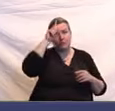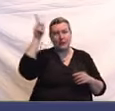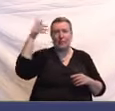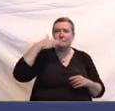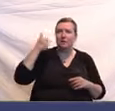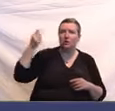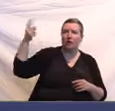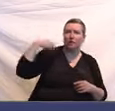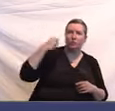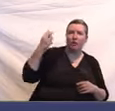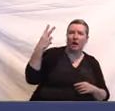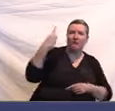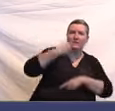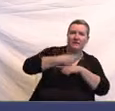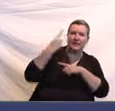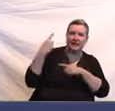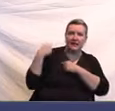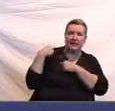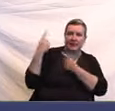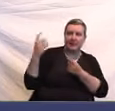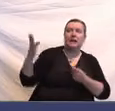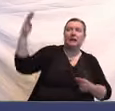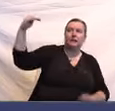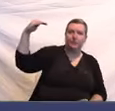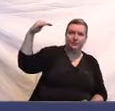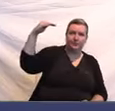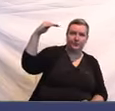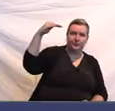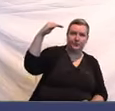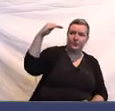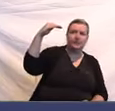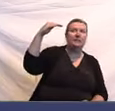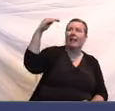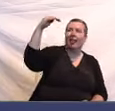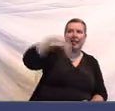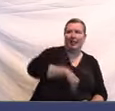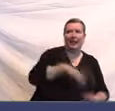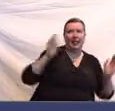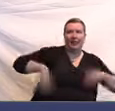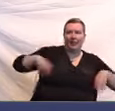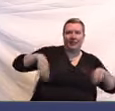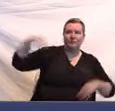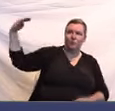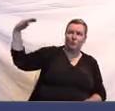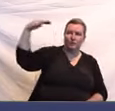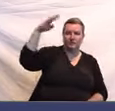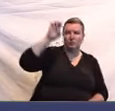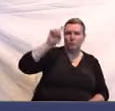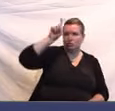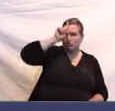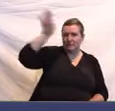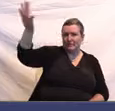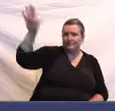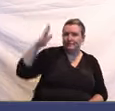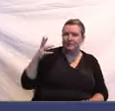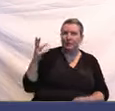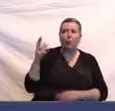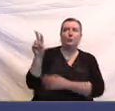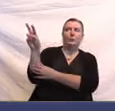so days where it started to break, not unfortunately in a big way, but at least incrementally going in the